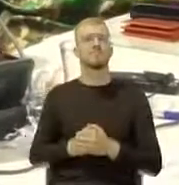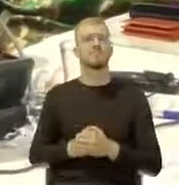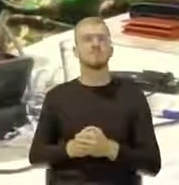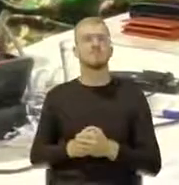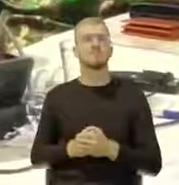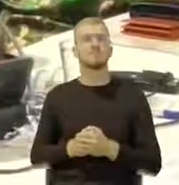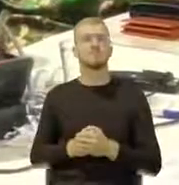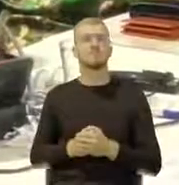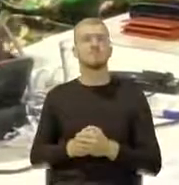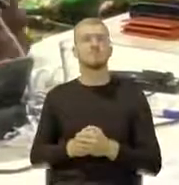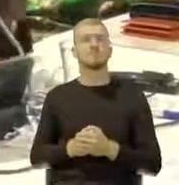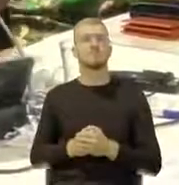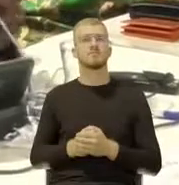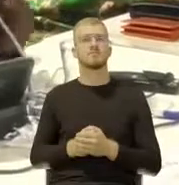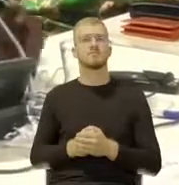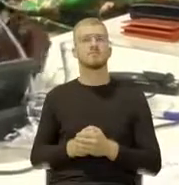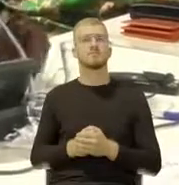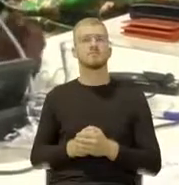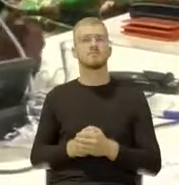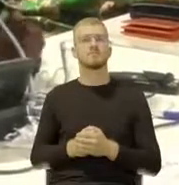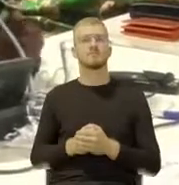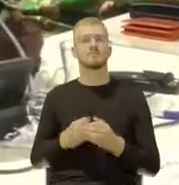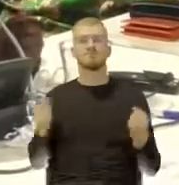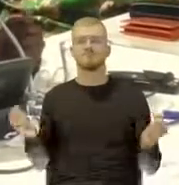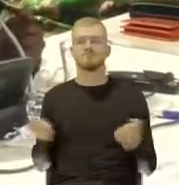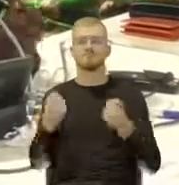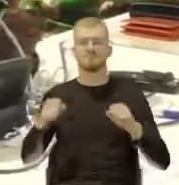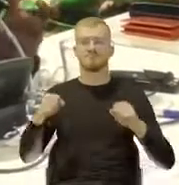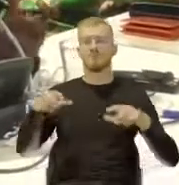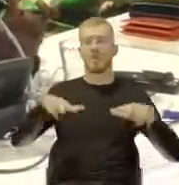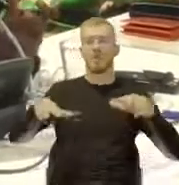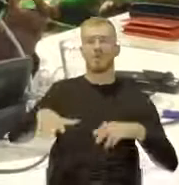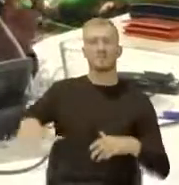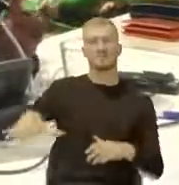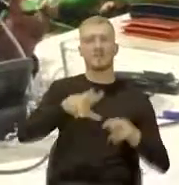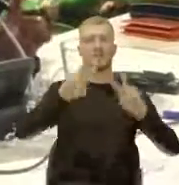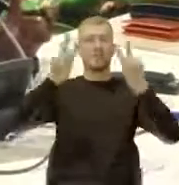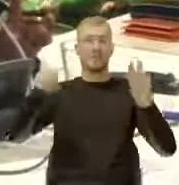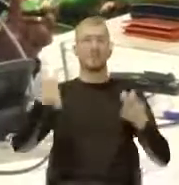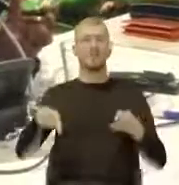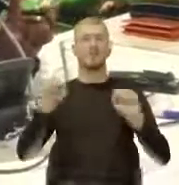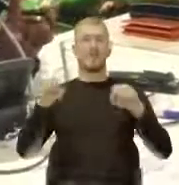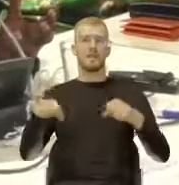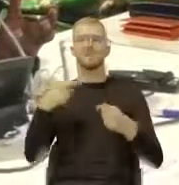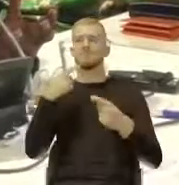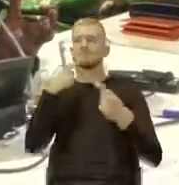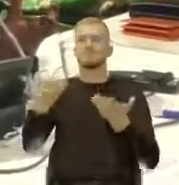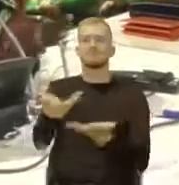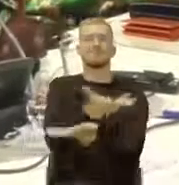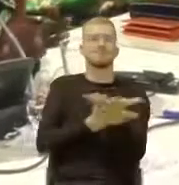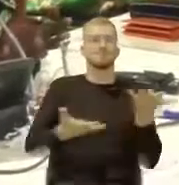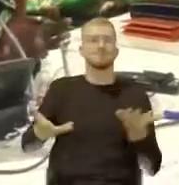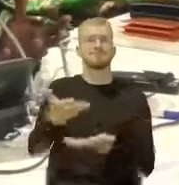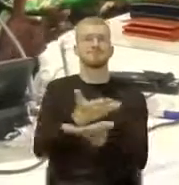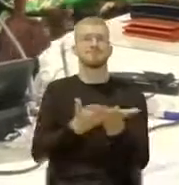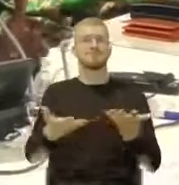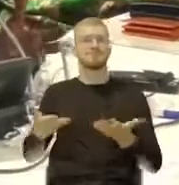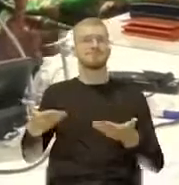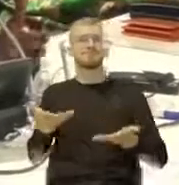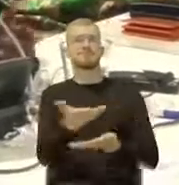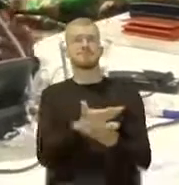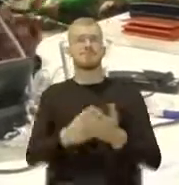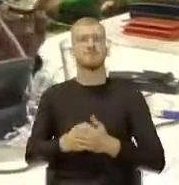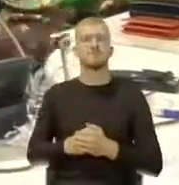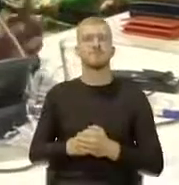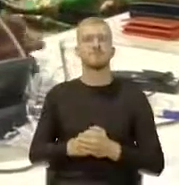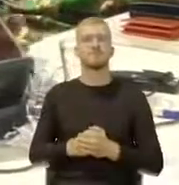Today, mayors are contributing to the dialogue to put local